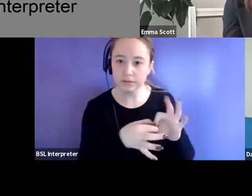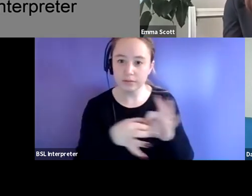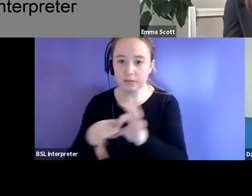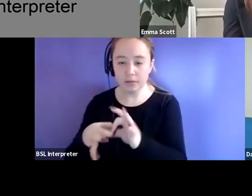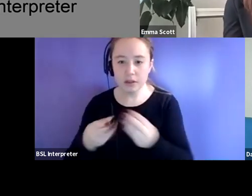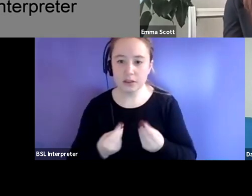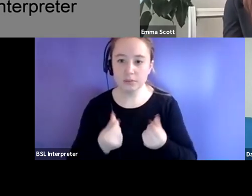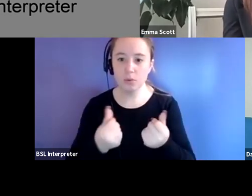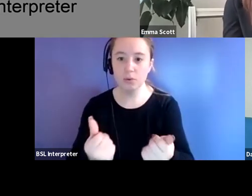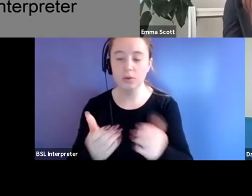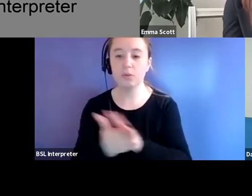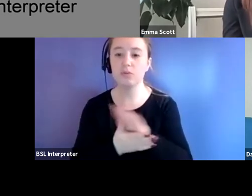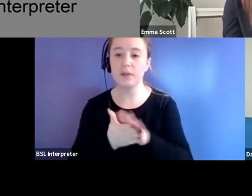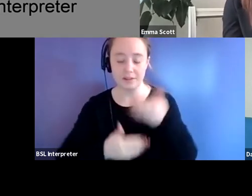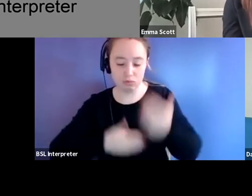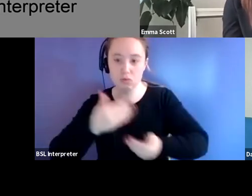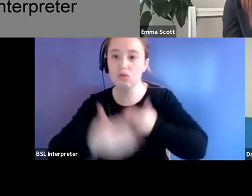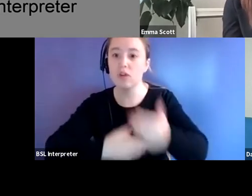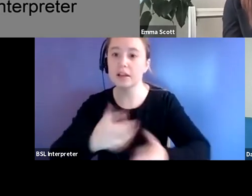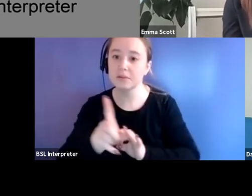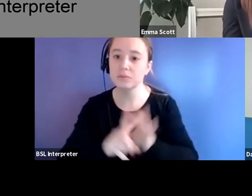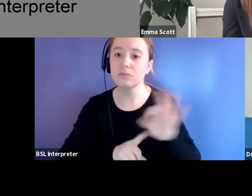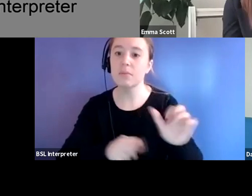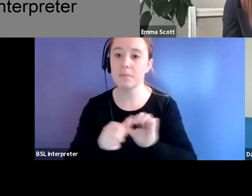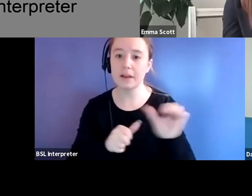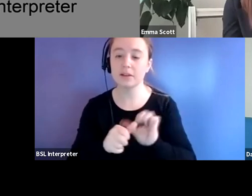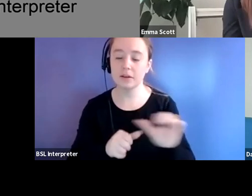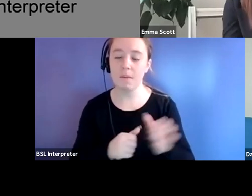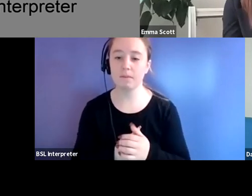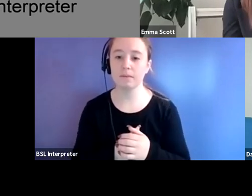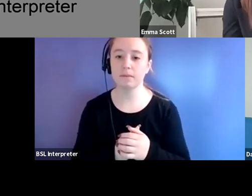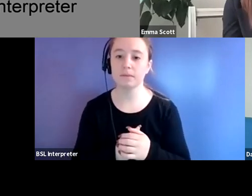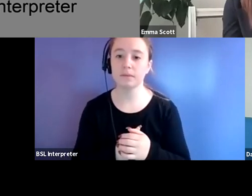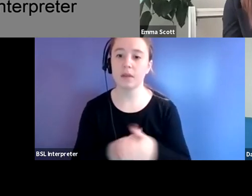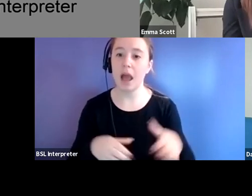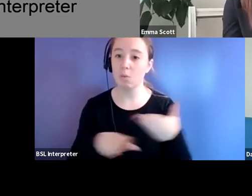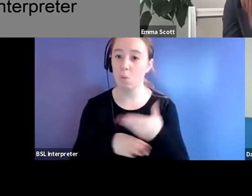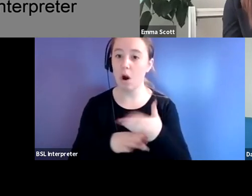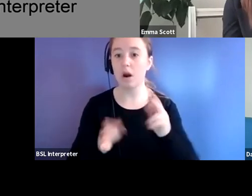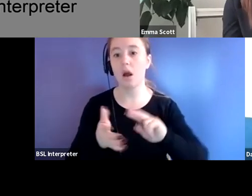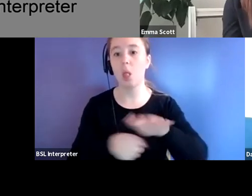effectively progress 20-minute neighbourhood ambitions, and I'll talk a bit more about that shortly as well, and the Work Local Challenge.